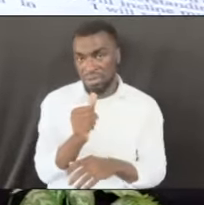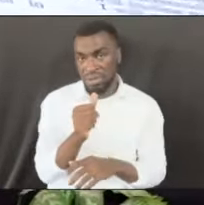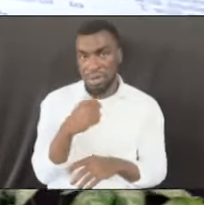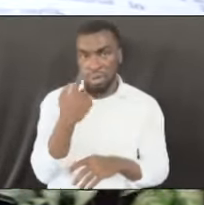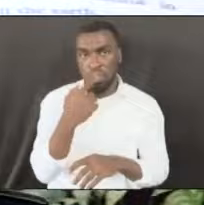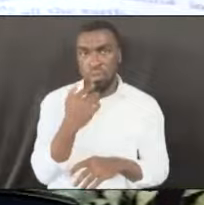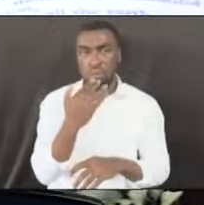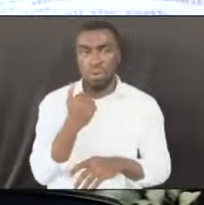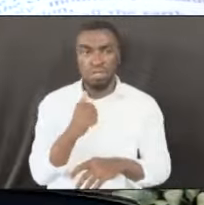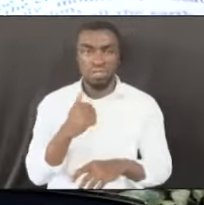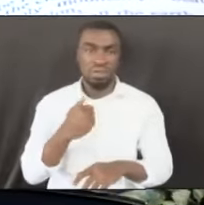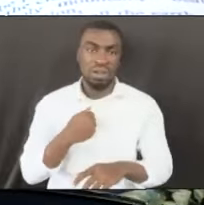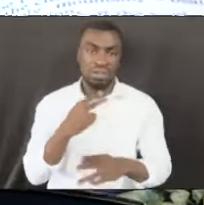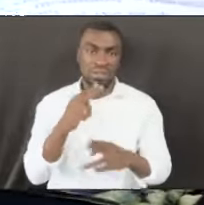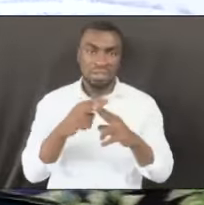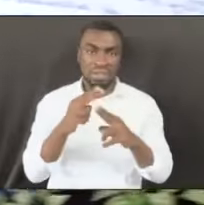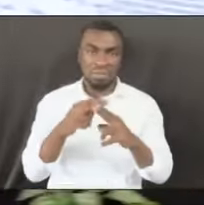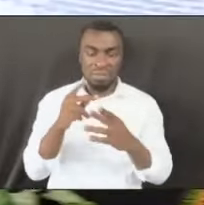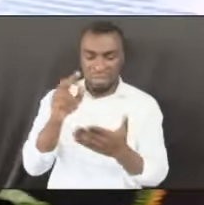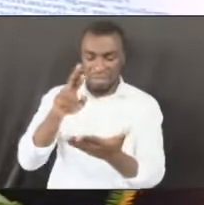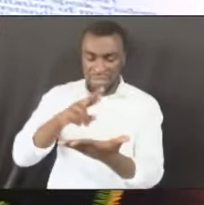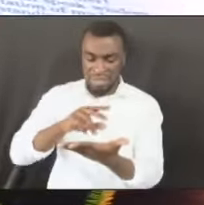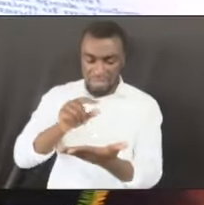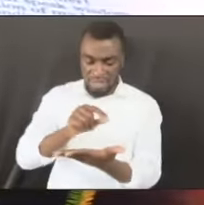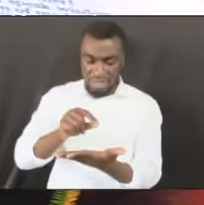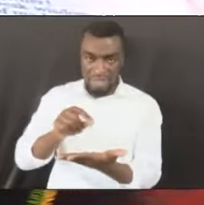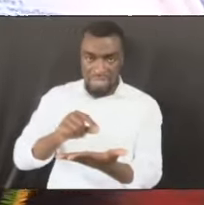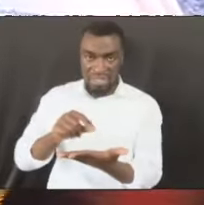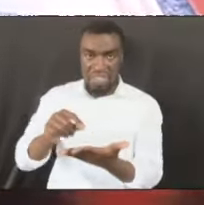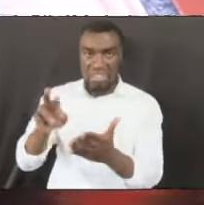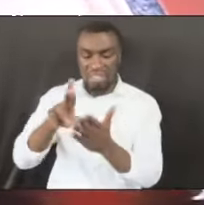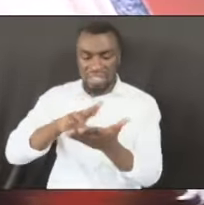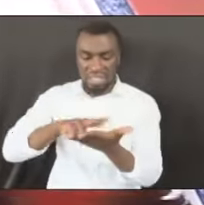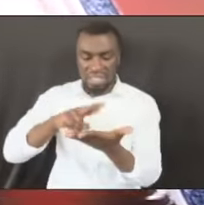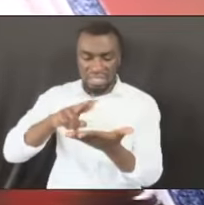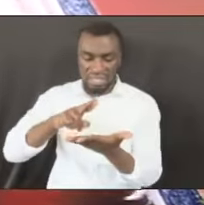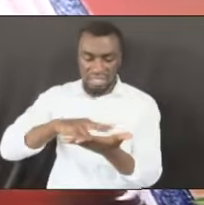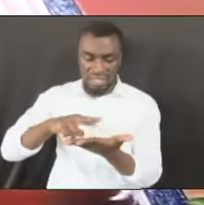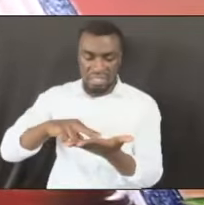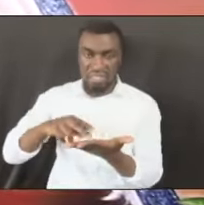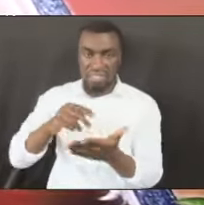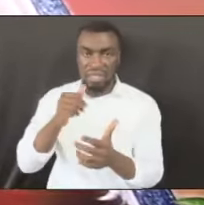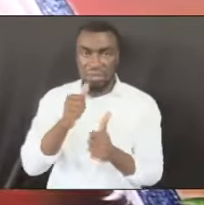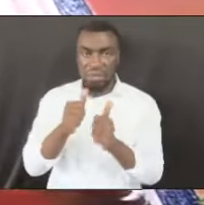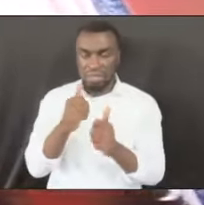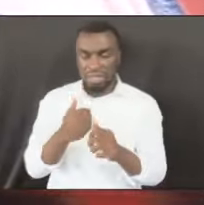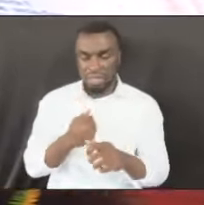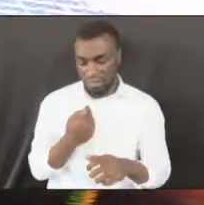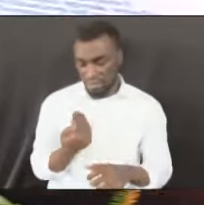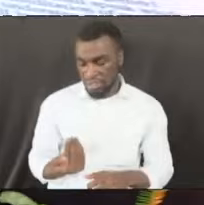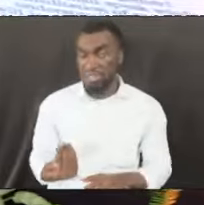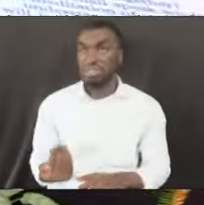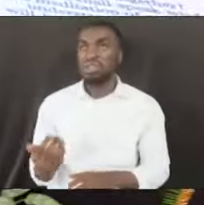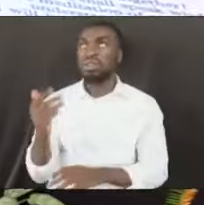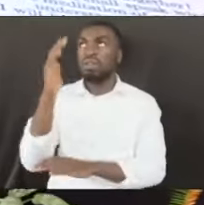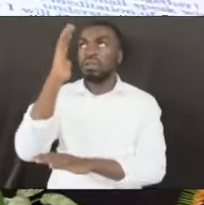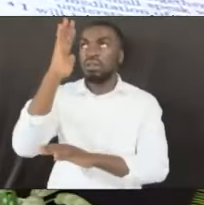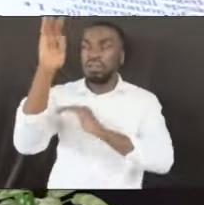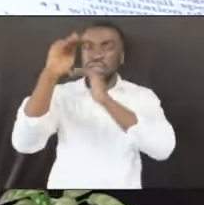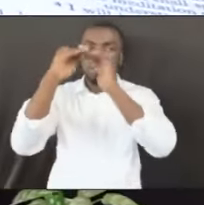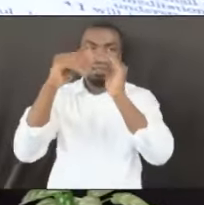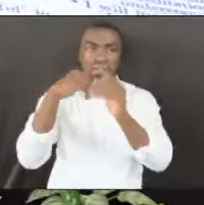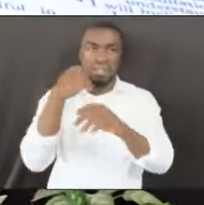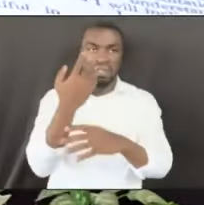his name captured in the register where God has for his children in heaven? If you do, raise up your hand. I'll